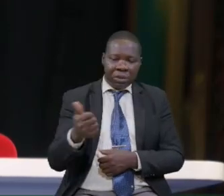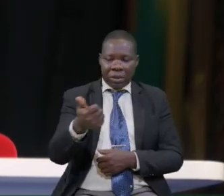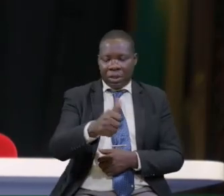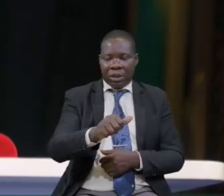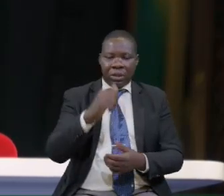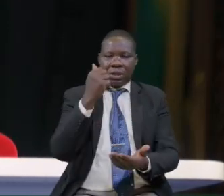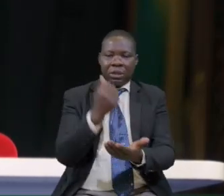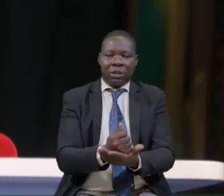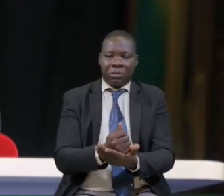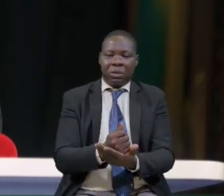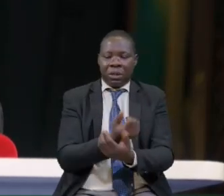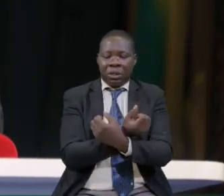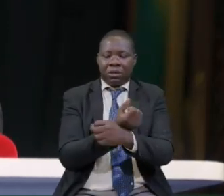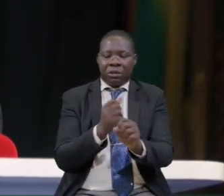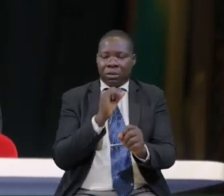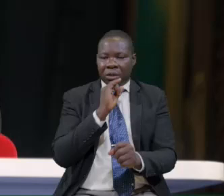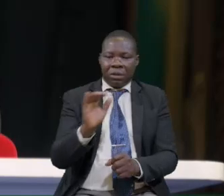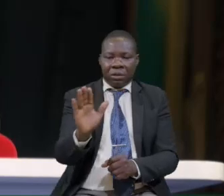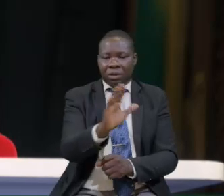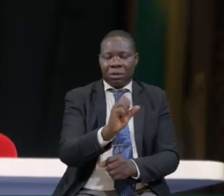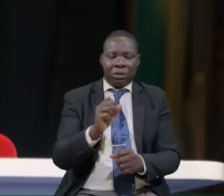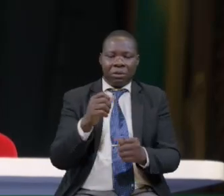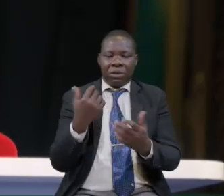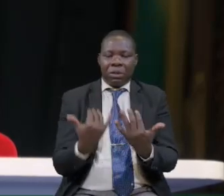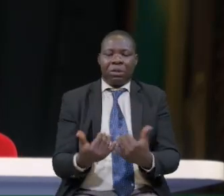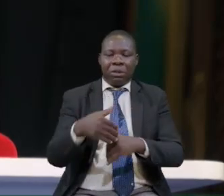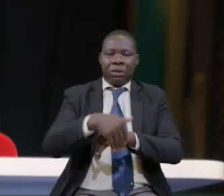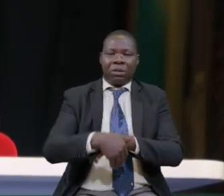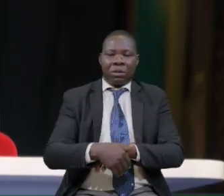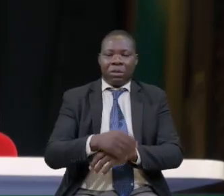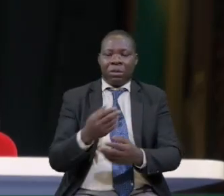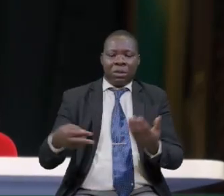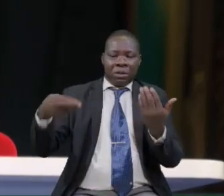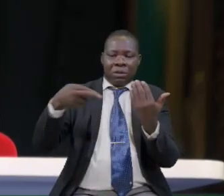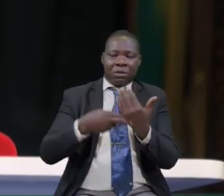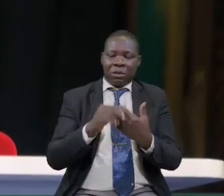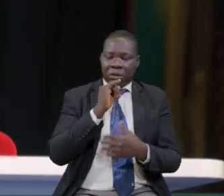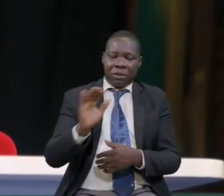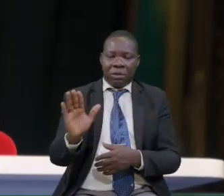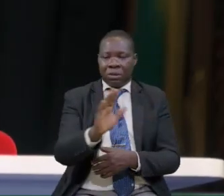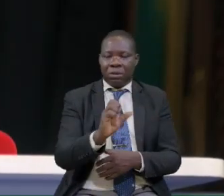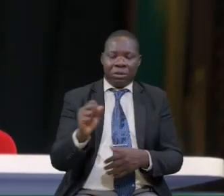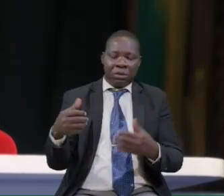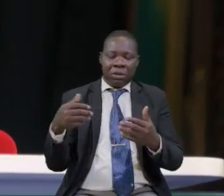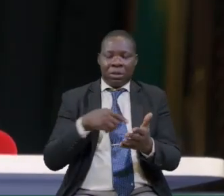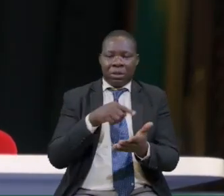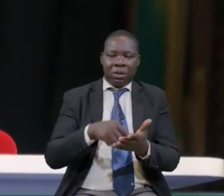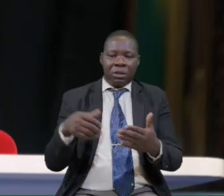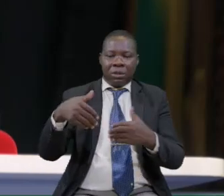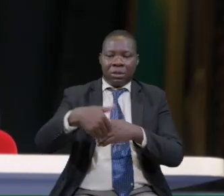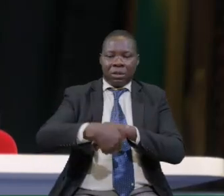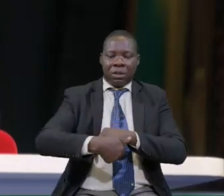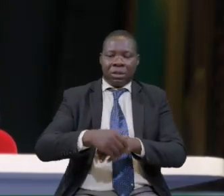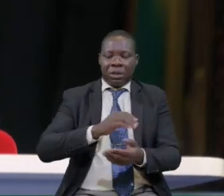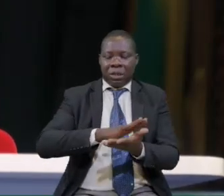Salvation is yours this night. Restoration is yours this night. Cleansing is yours this